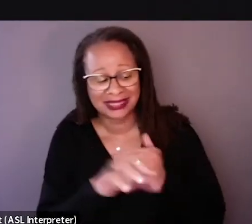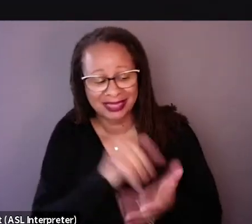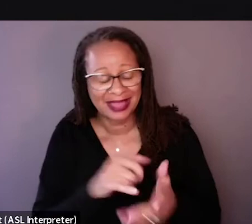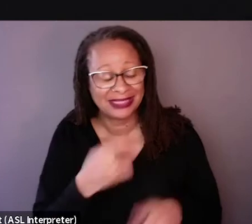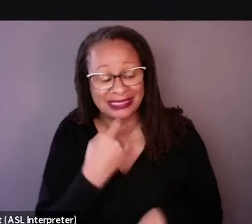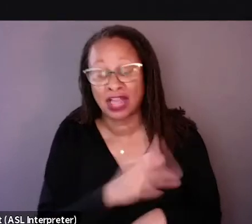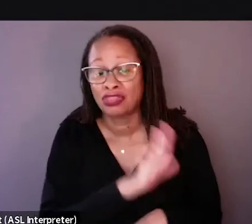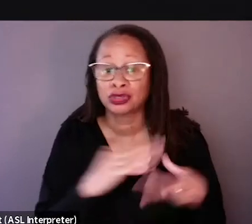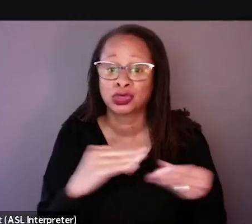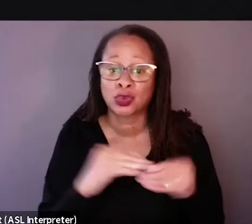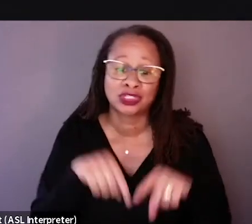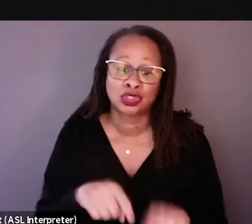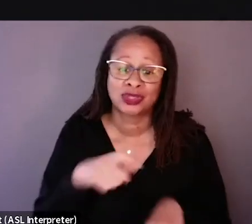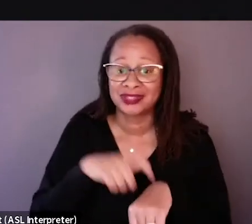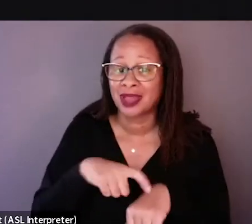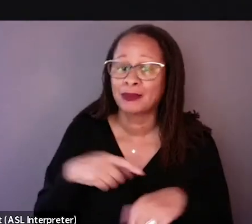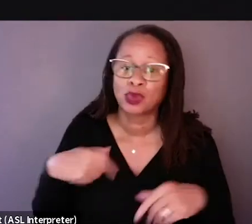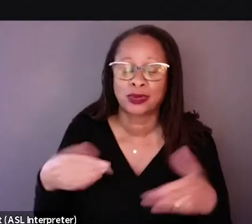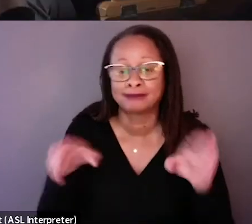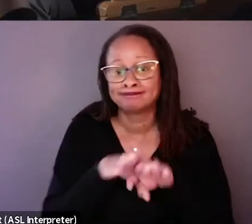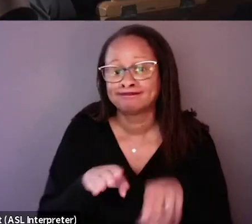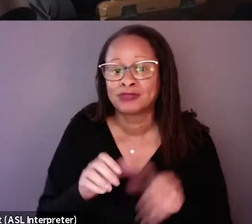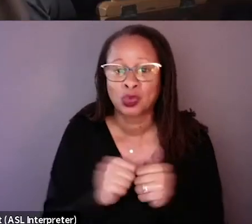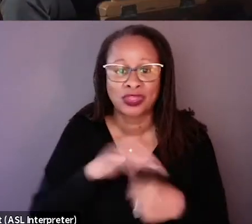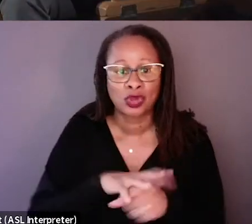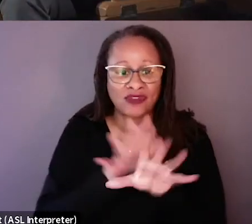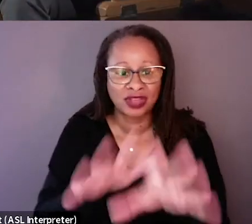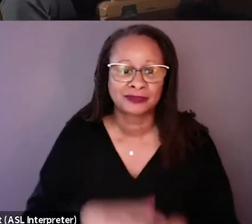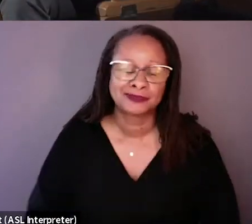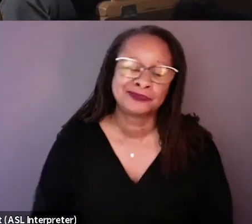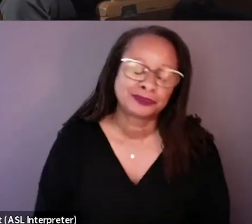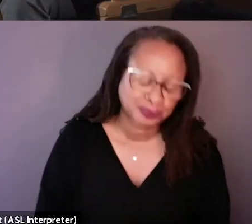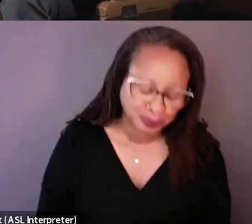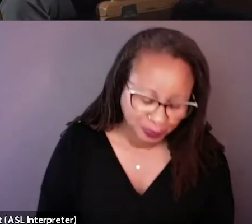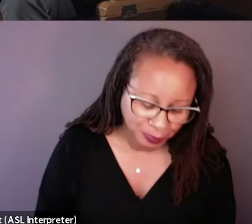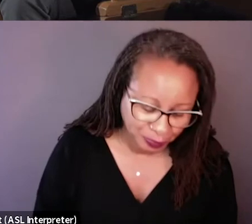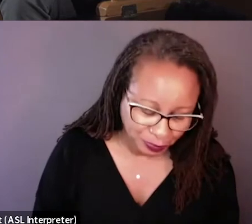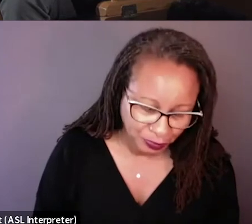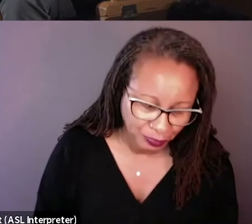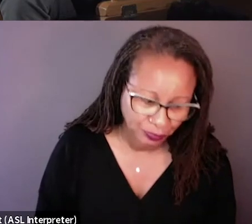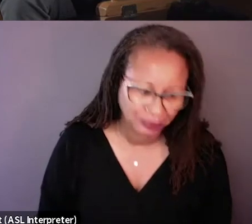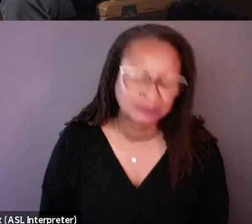tell their story during this time? So that's what kicked it off. Yes, right there.